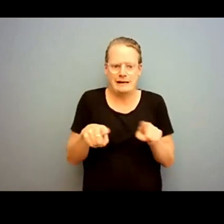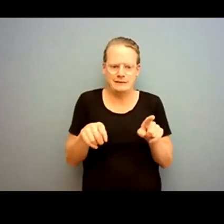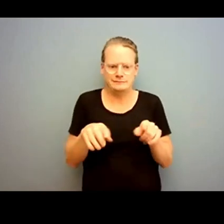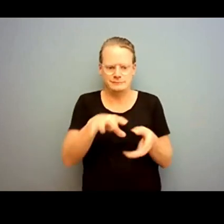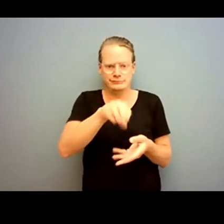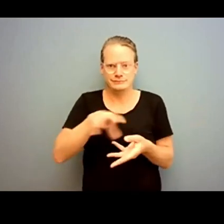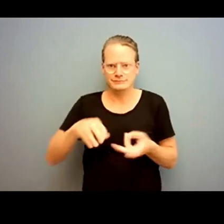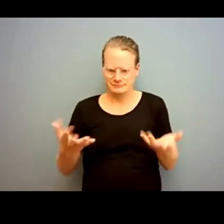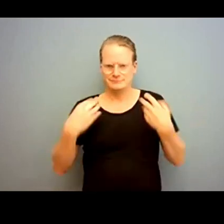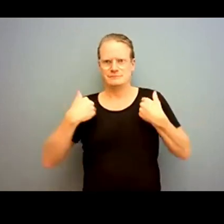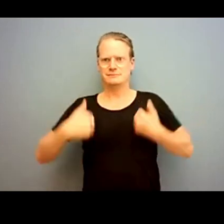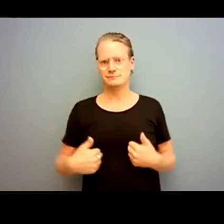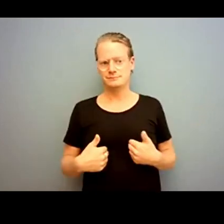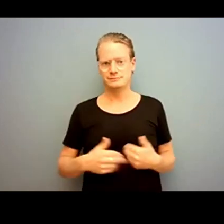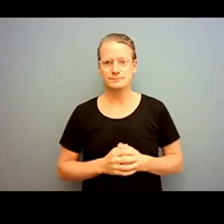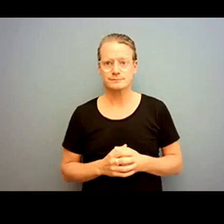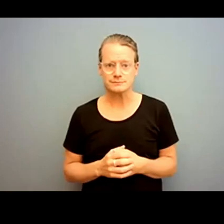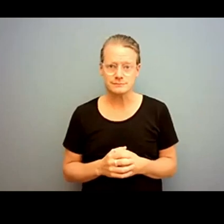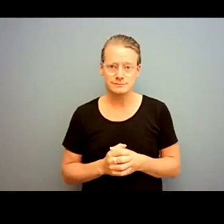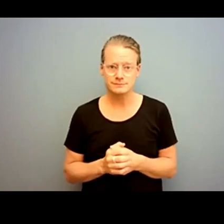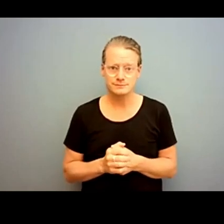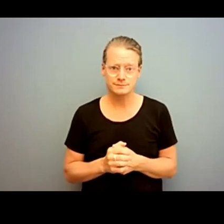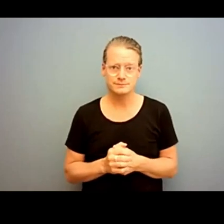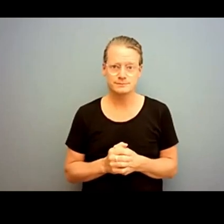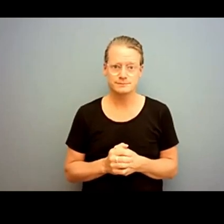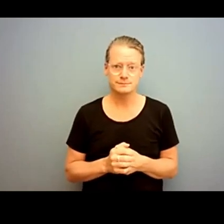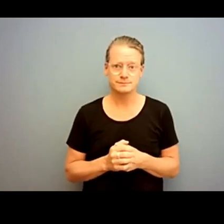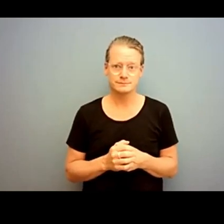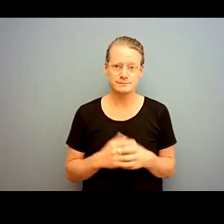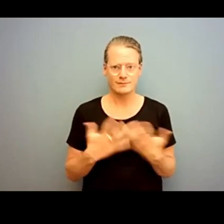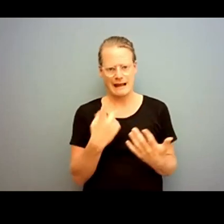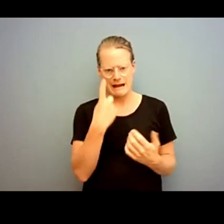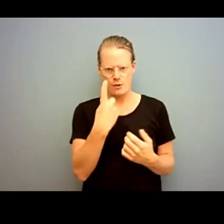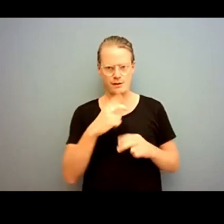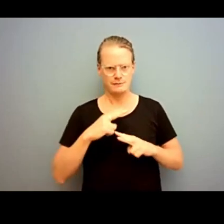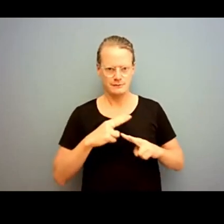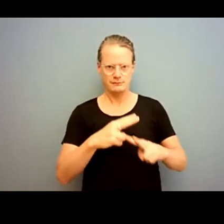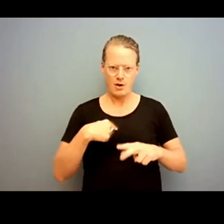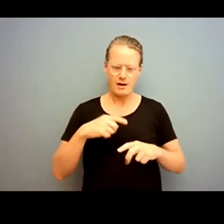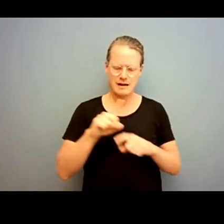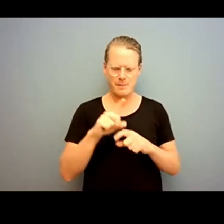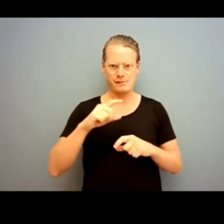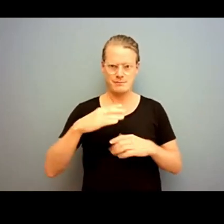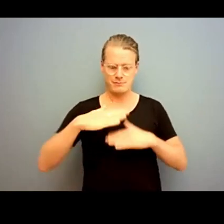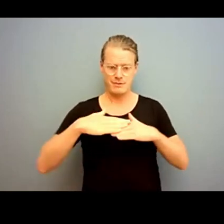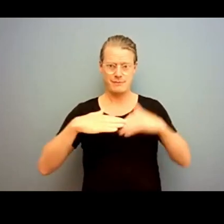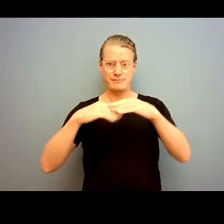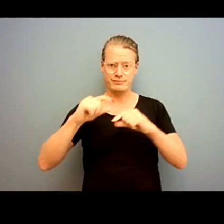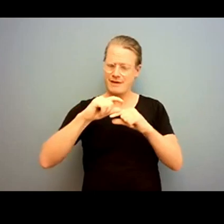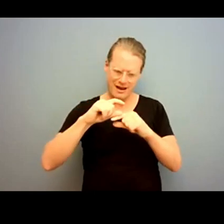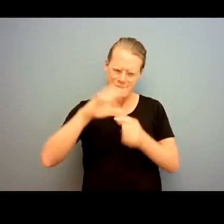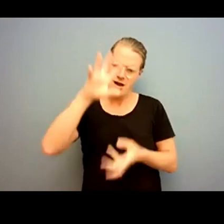just additive. It's not just one thing added to another. It's not just multiple discrimination, so to